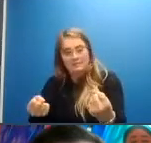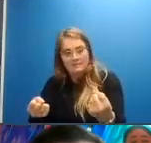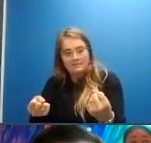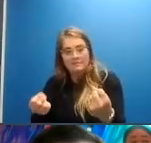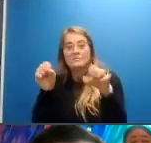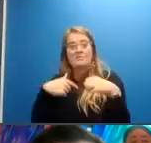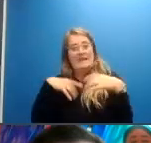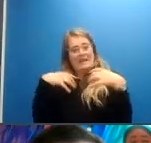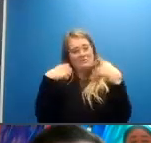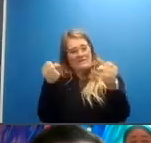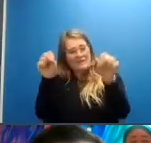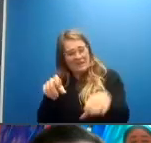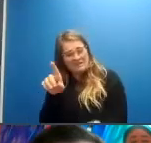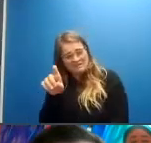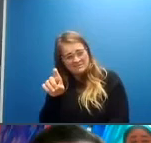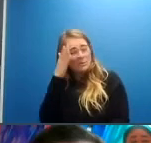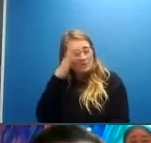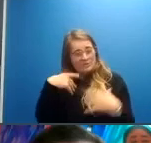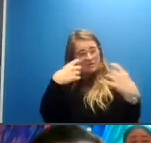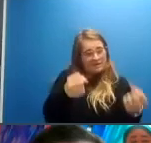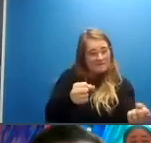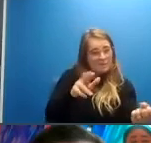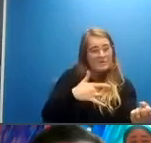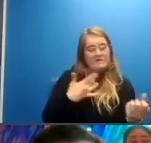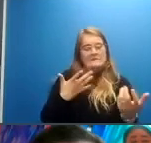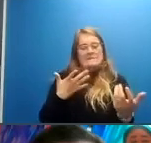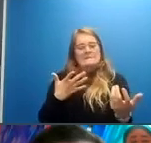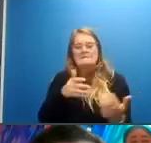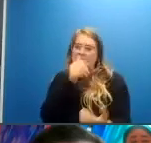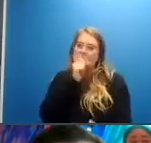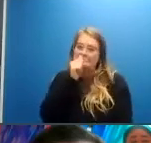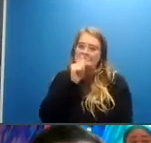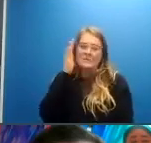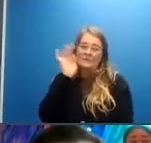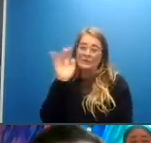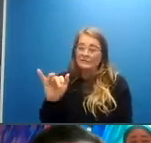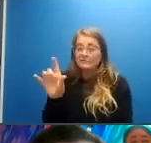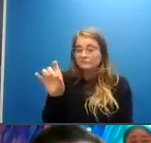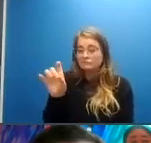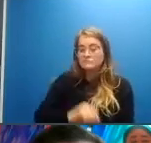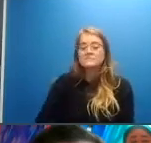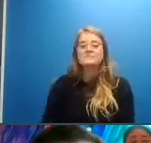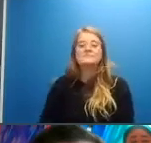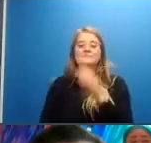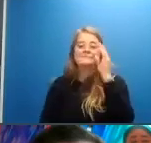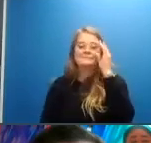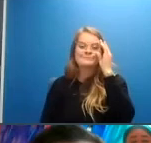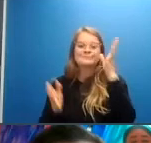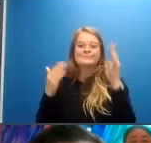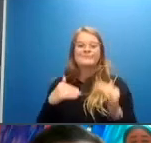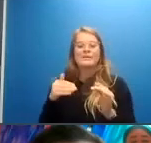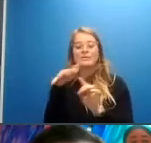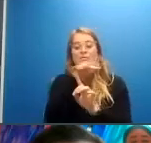to recover? Do you believe that it will recover? Do you think this is something that you have to live with for the rest of your life? The sociology is, do you